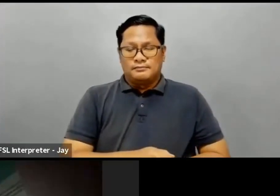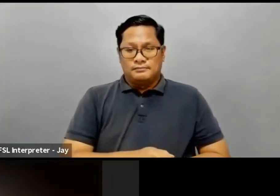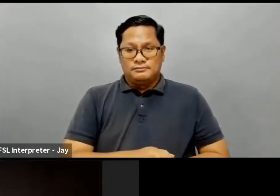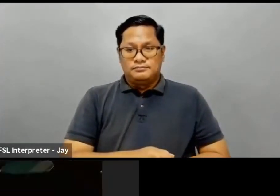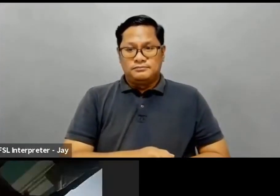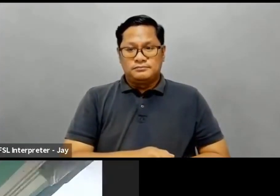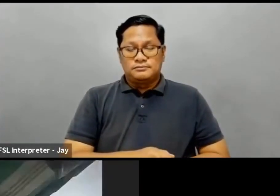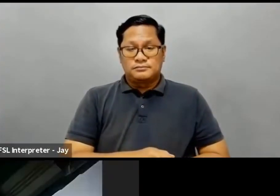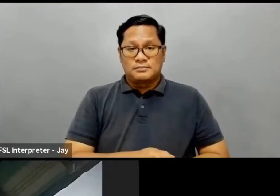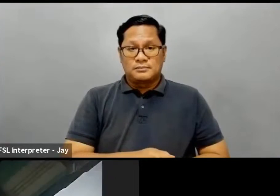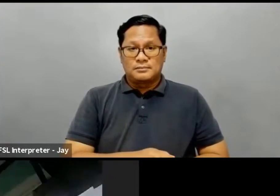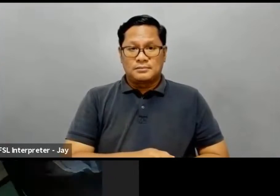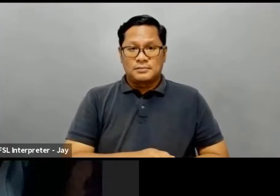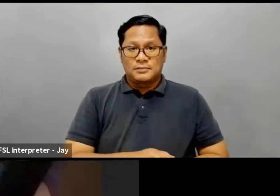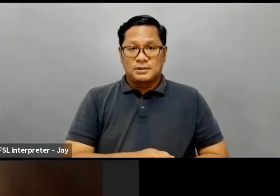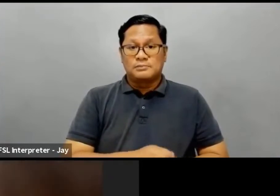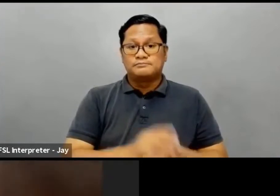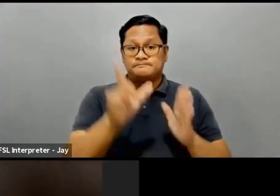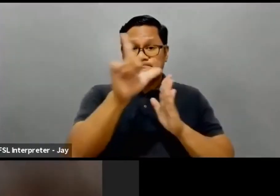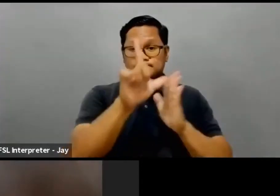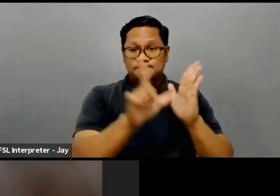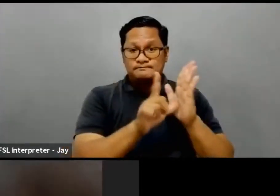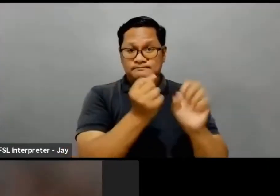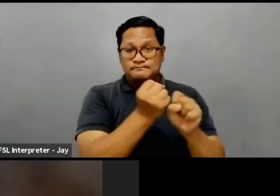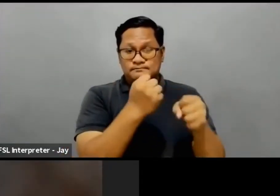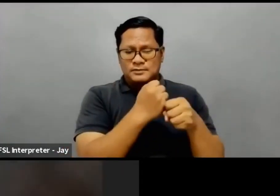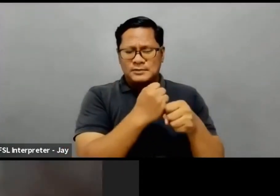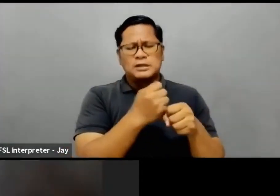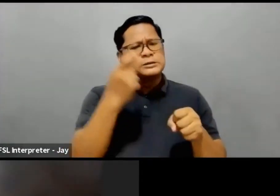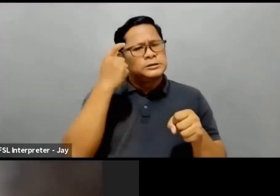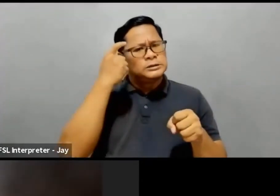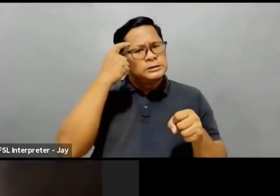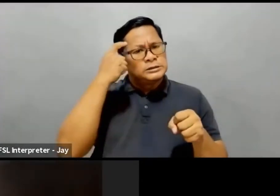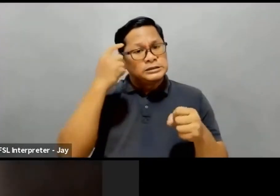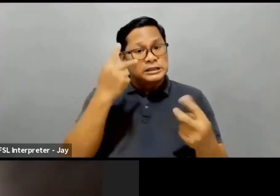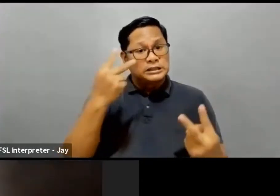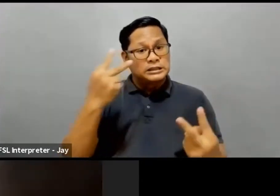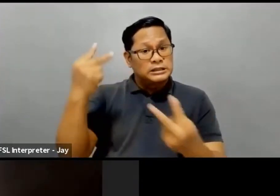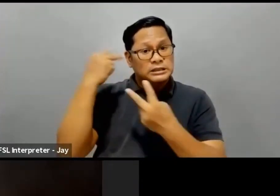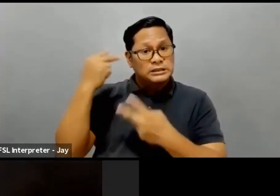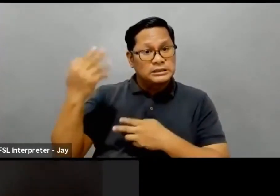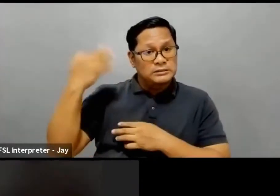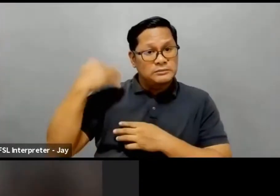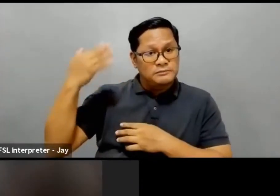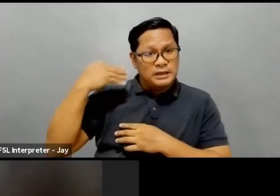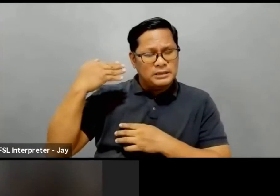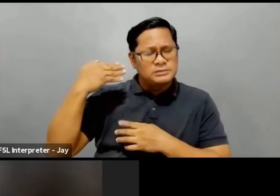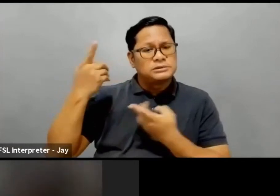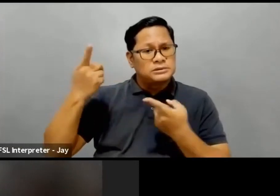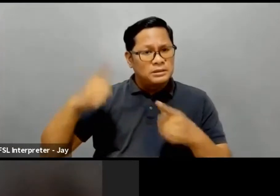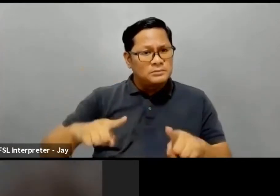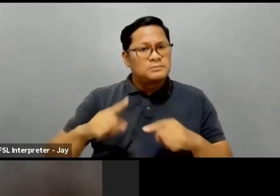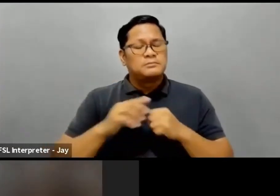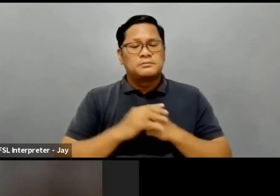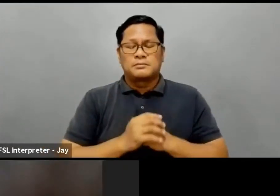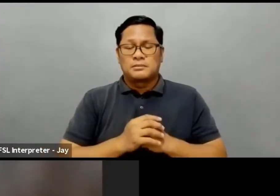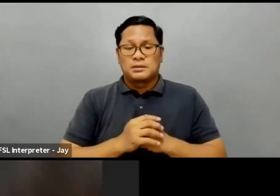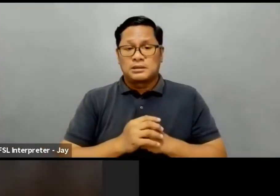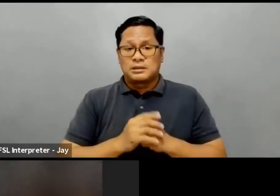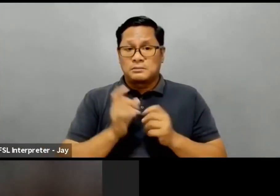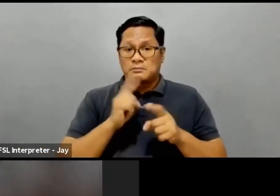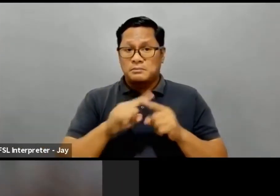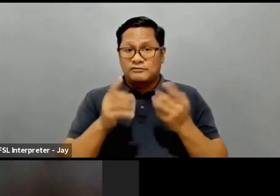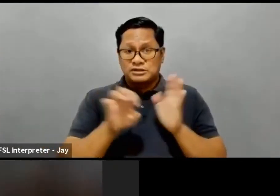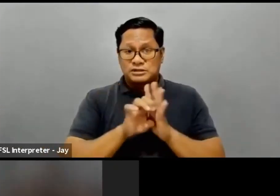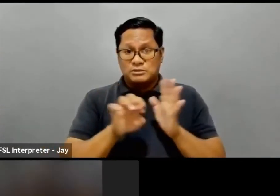So I guess yung lawmakers, when they were thinking about this already in the past, ganun ang nangyari. But kung titignan mo yung mga